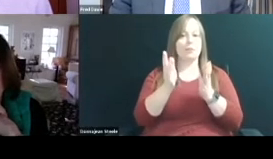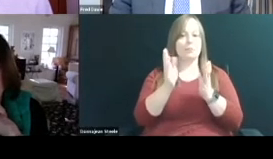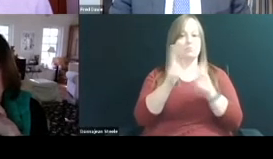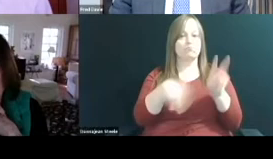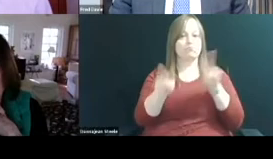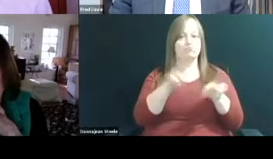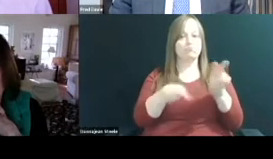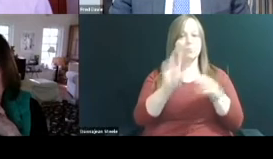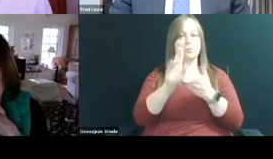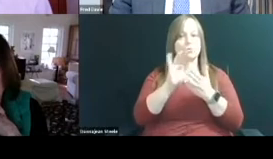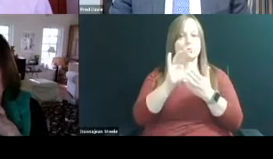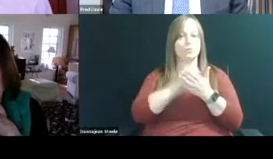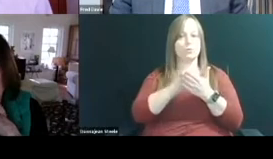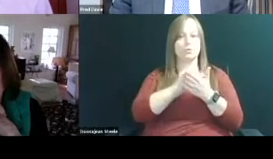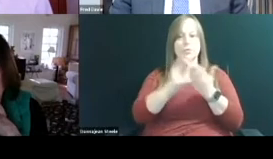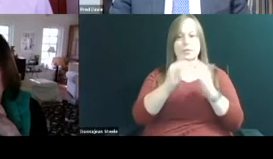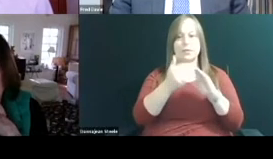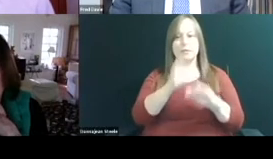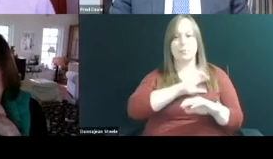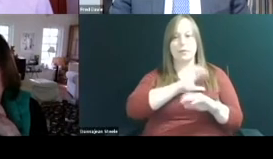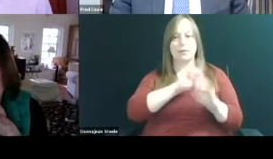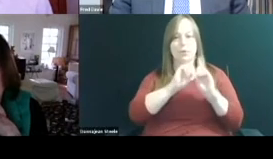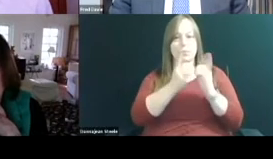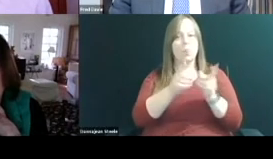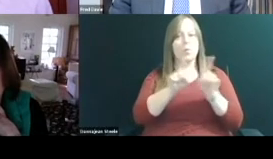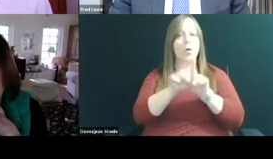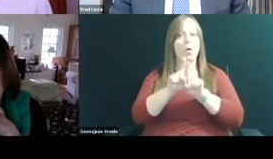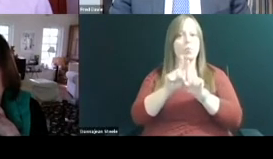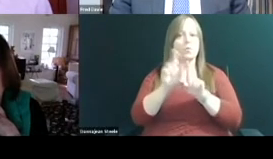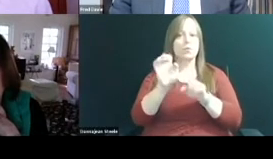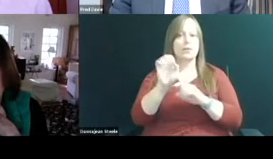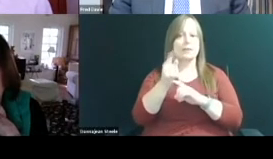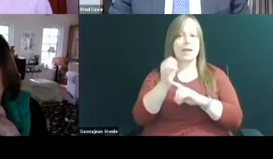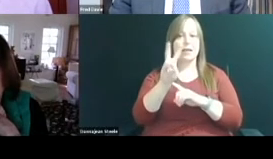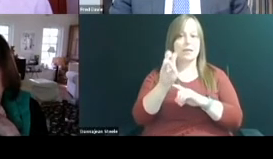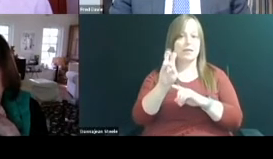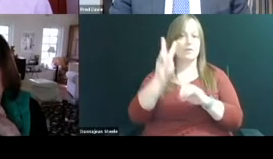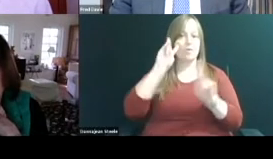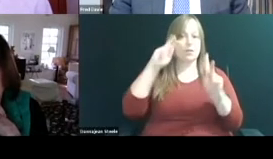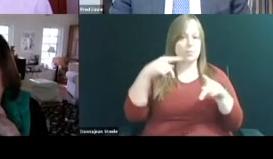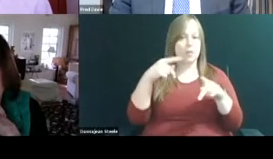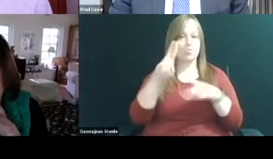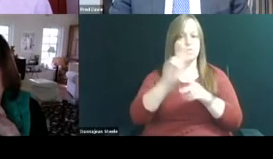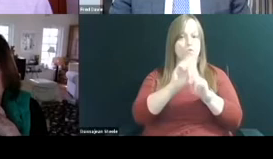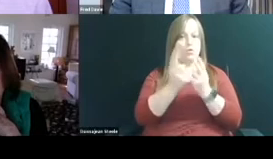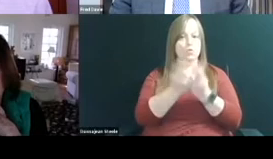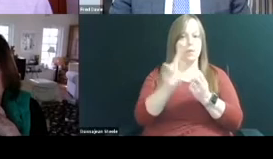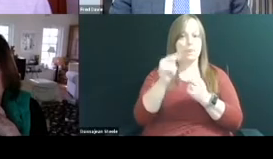of the New York City Police Department. He also serves as Executive Vice President of Union